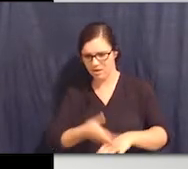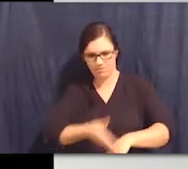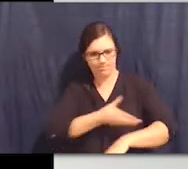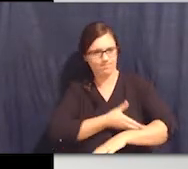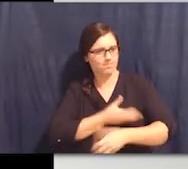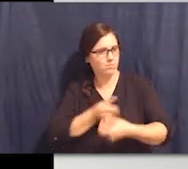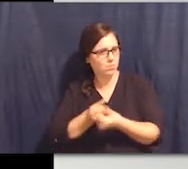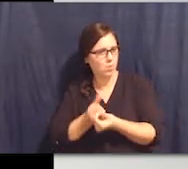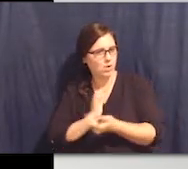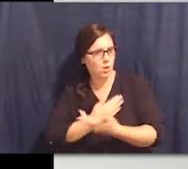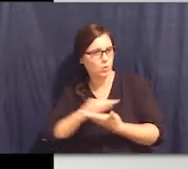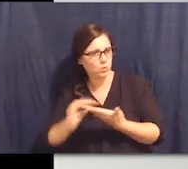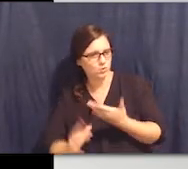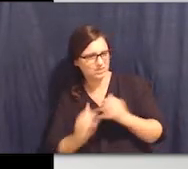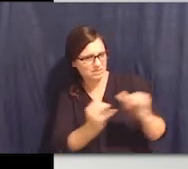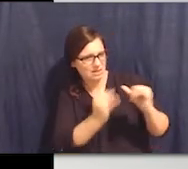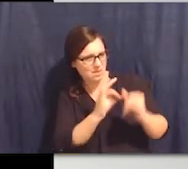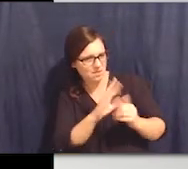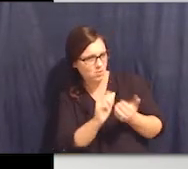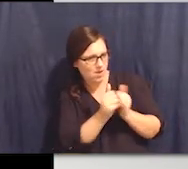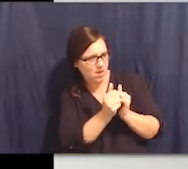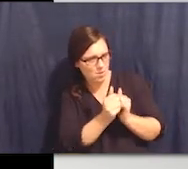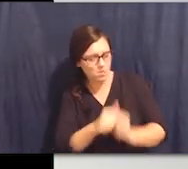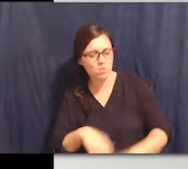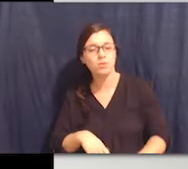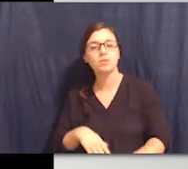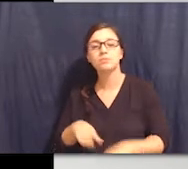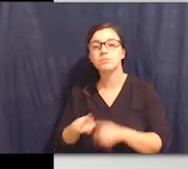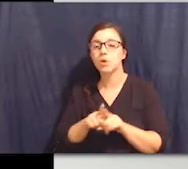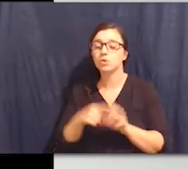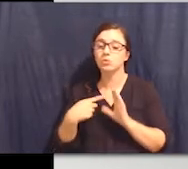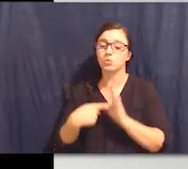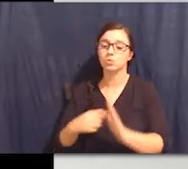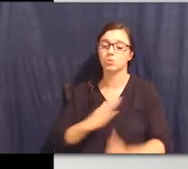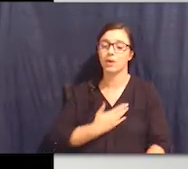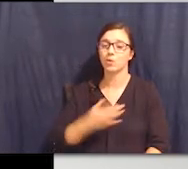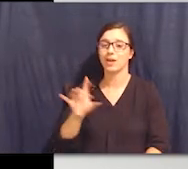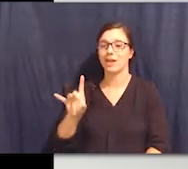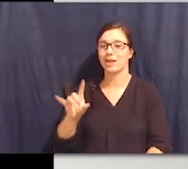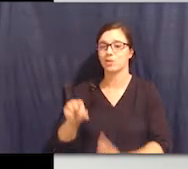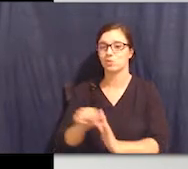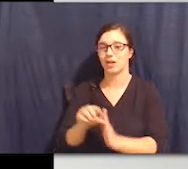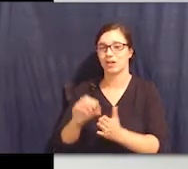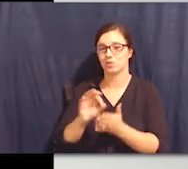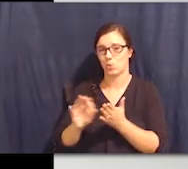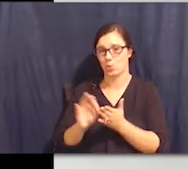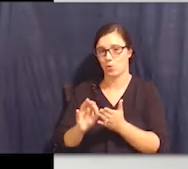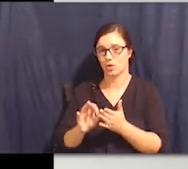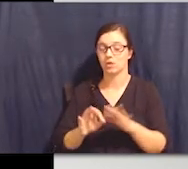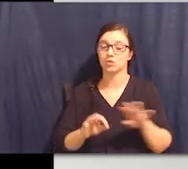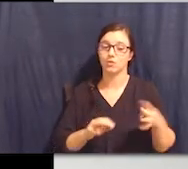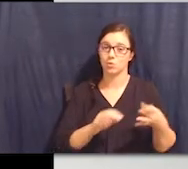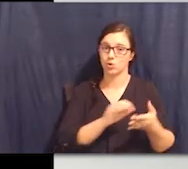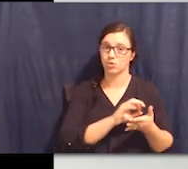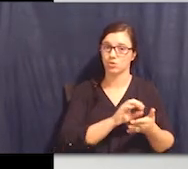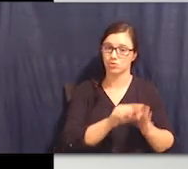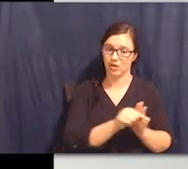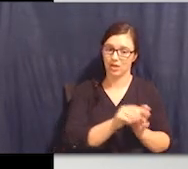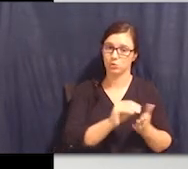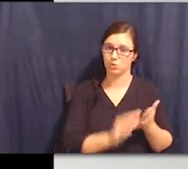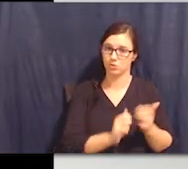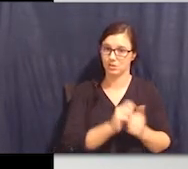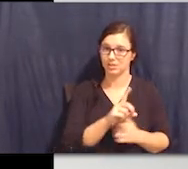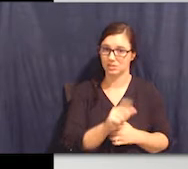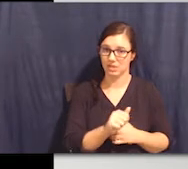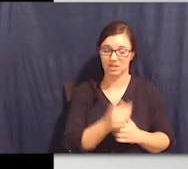support our students like Florida does. This is also reflected in our eighth grade scores. So not only do our fourth grade students with disabilities